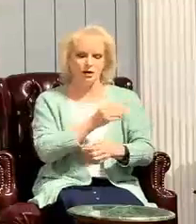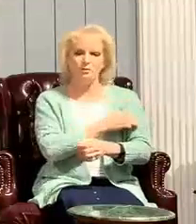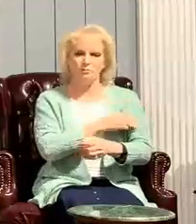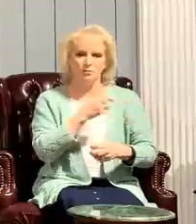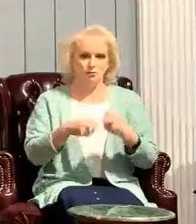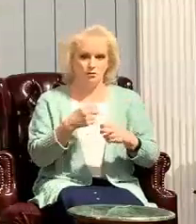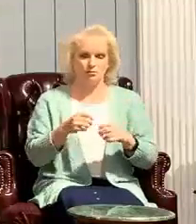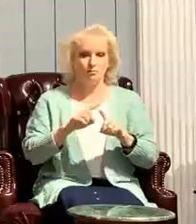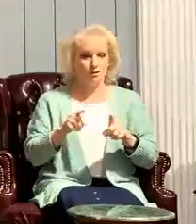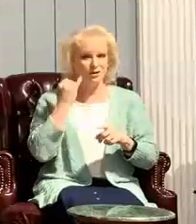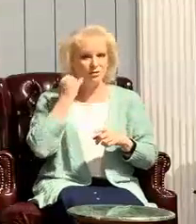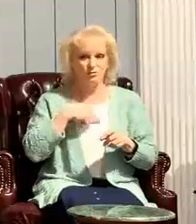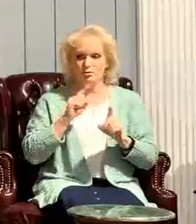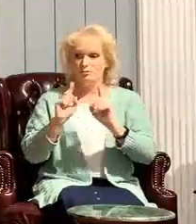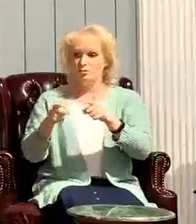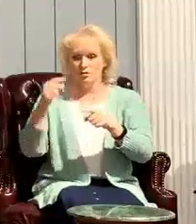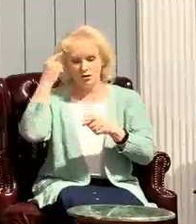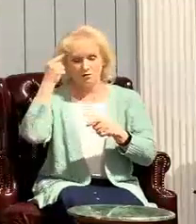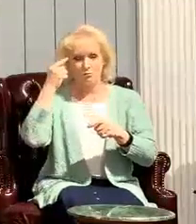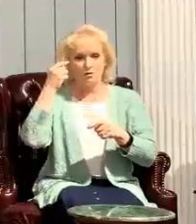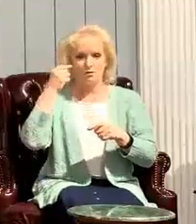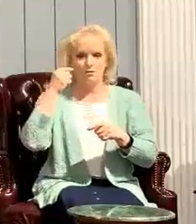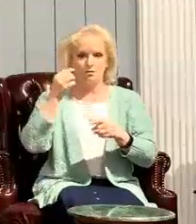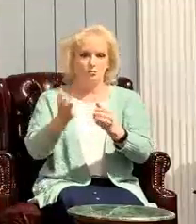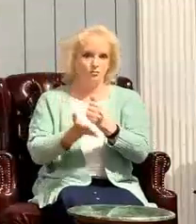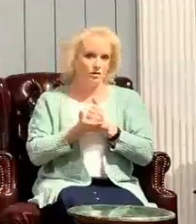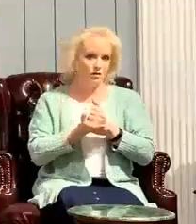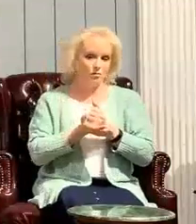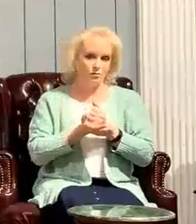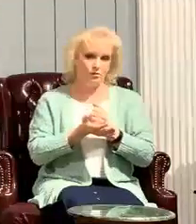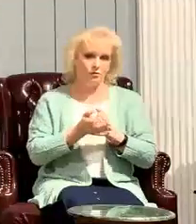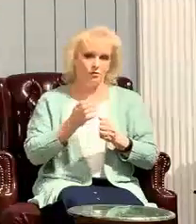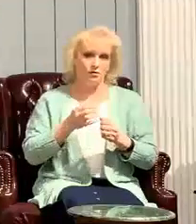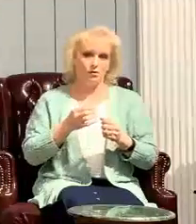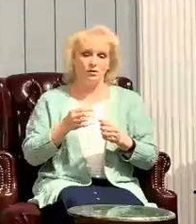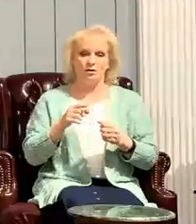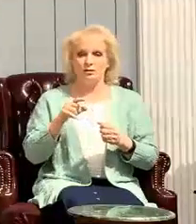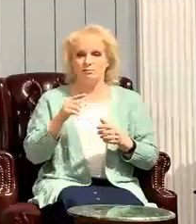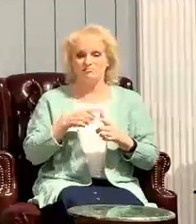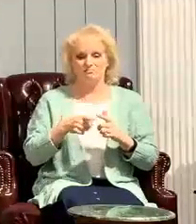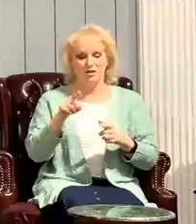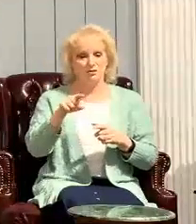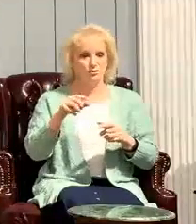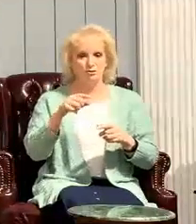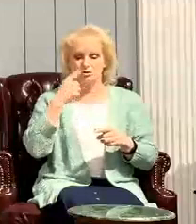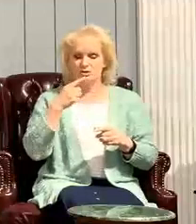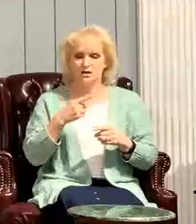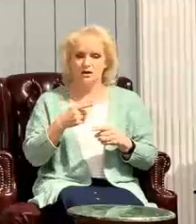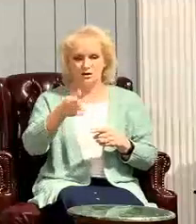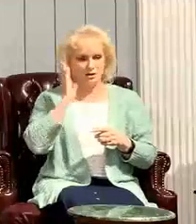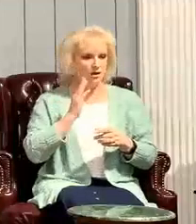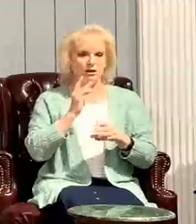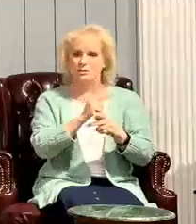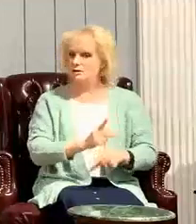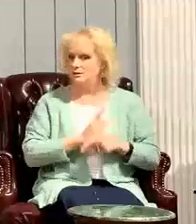if you went to the government to get help for those medical problems, you know, that's, you know, you're saying that God couldn't take care of you if you did that.